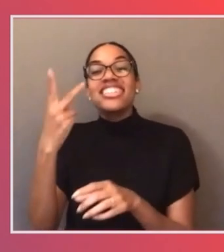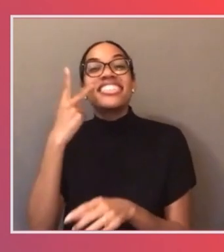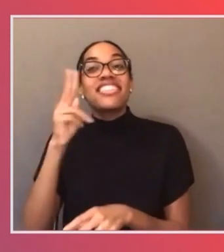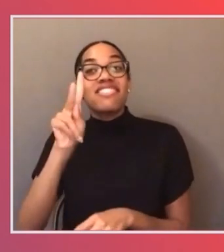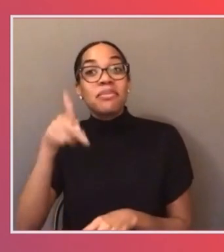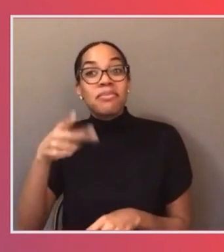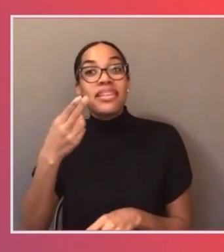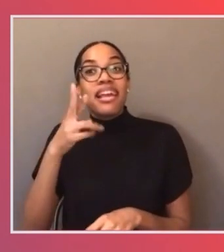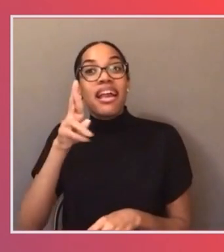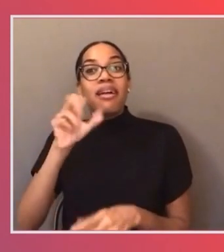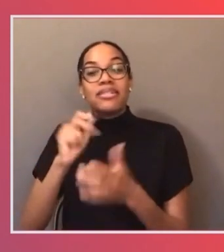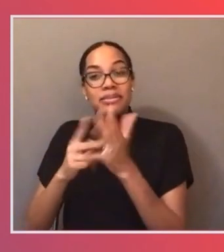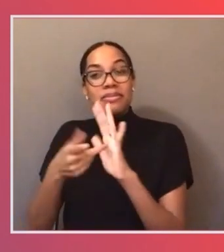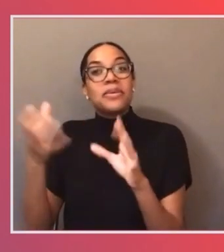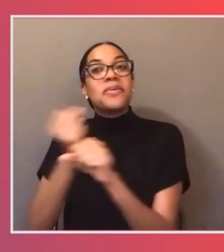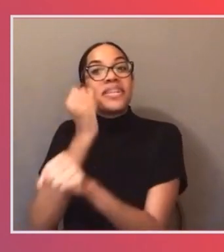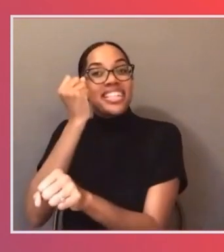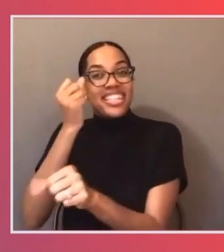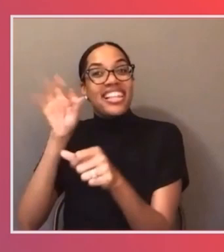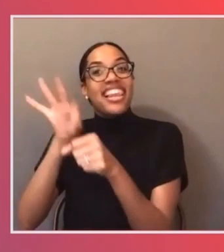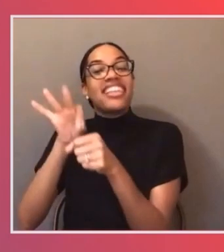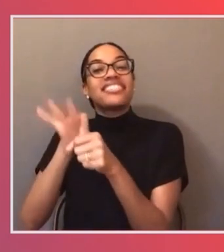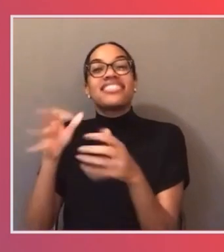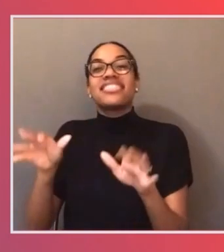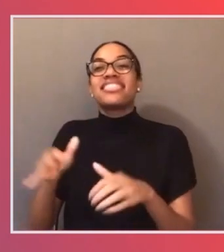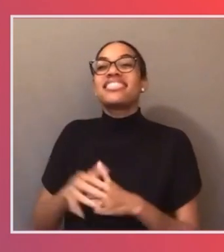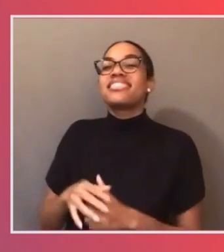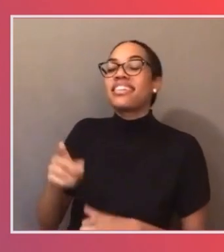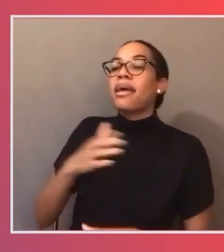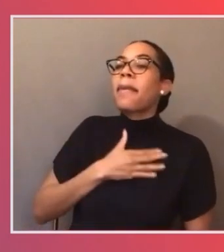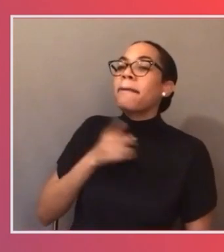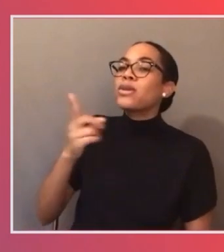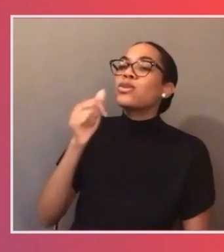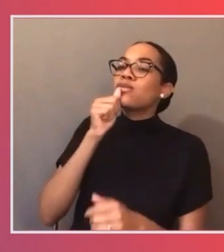Robert. God. So what does that mean? Does that mean we're tied?